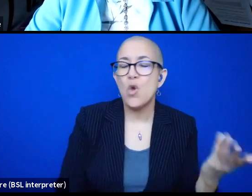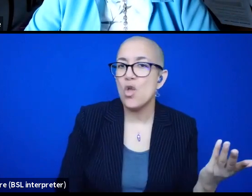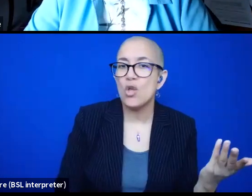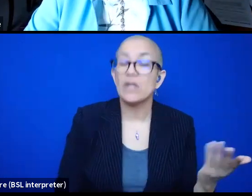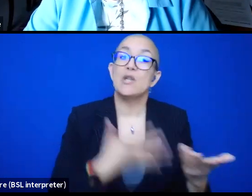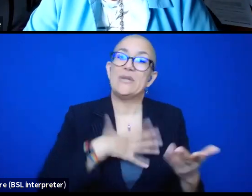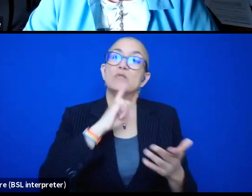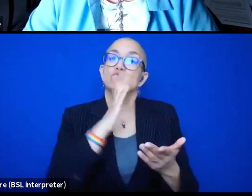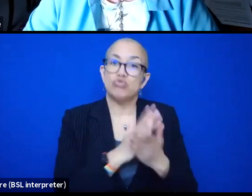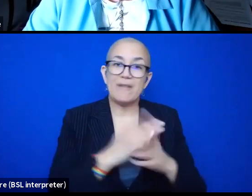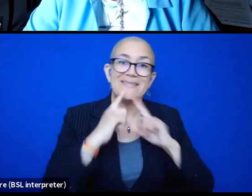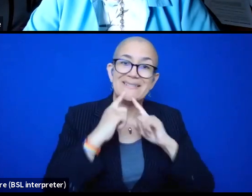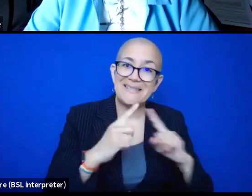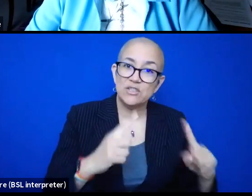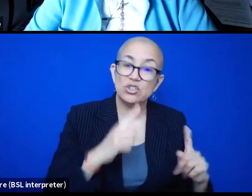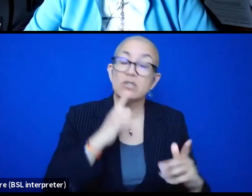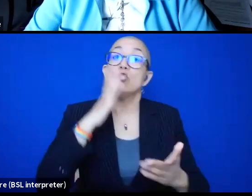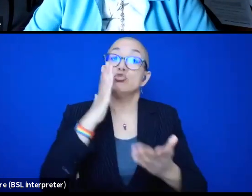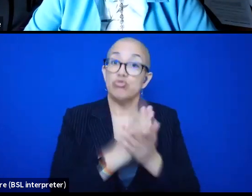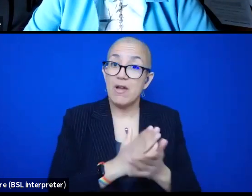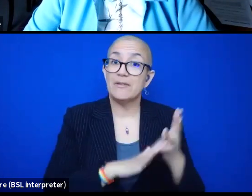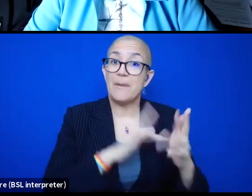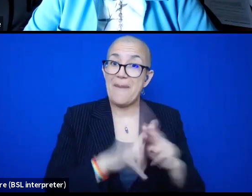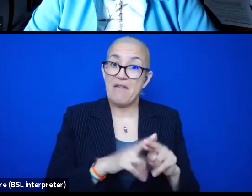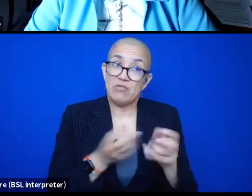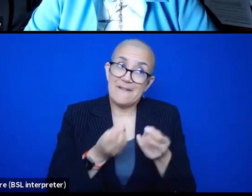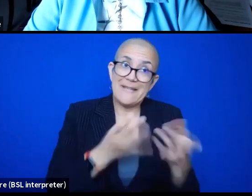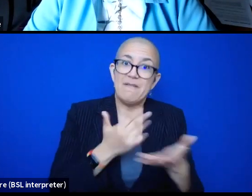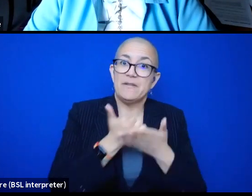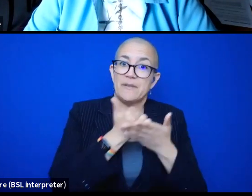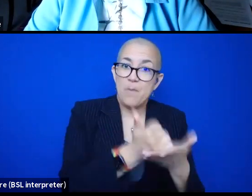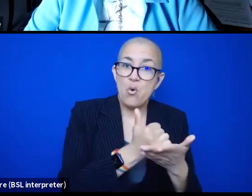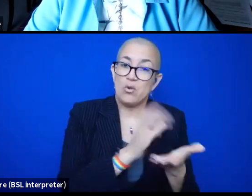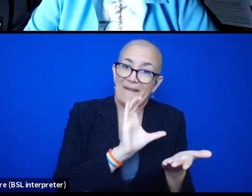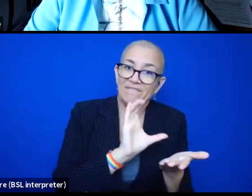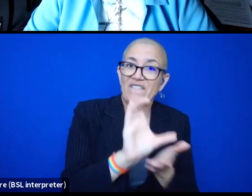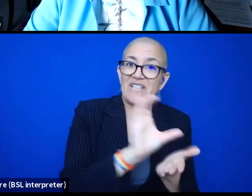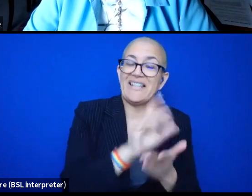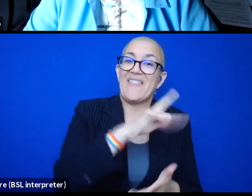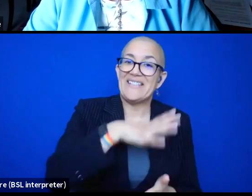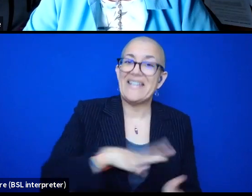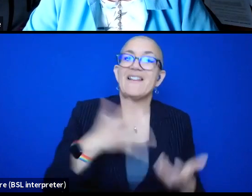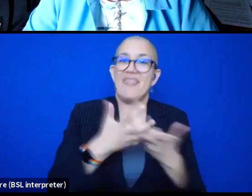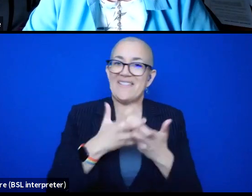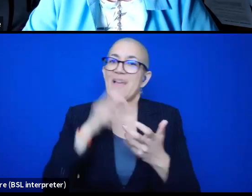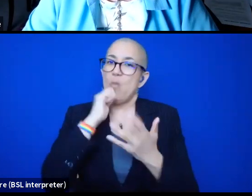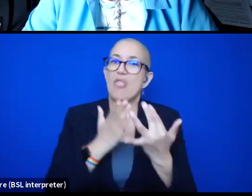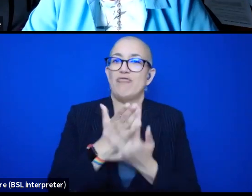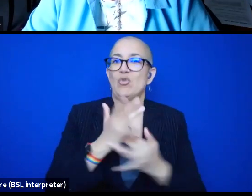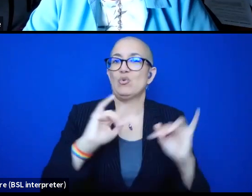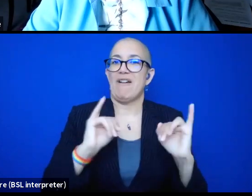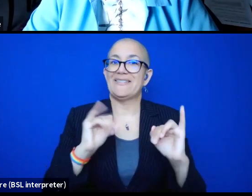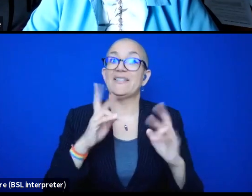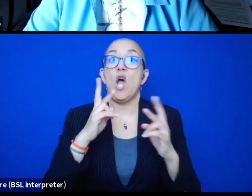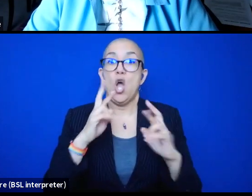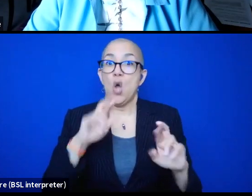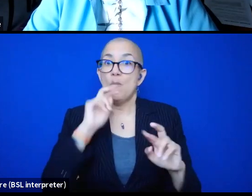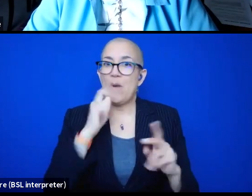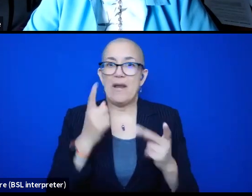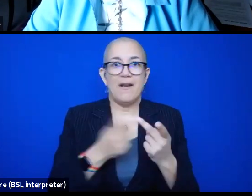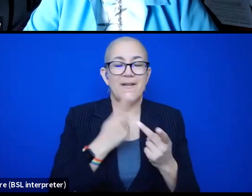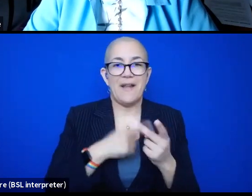teachers, trust our parents, give them the support and funding that they need. And that's how we're going to get through this crisis. And I hope we get another question about